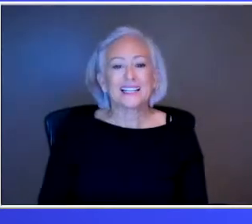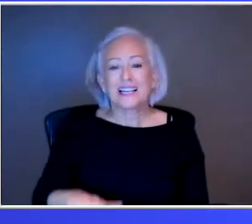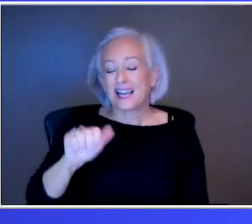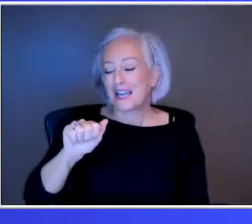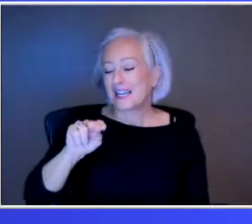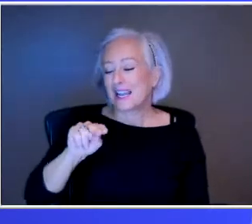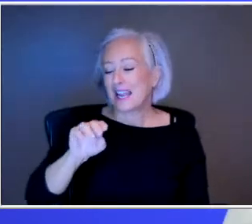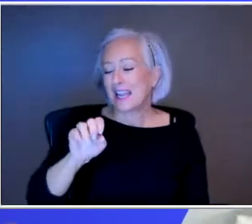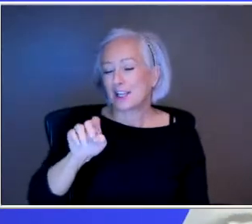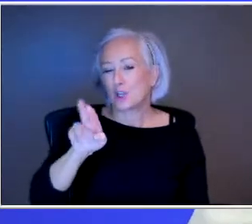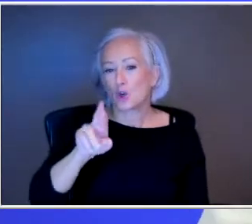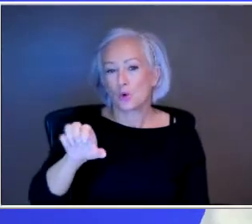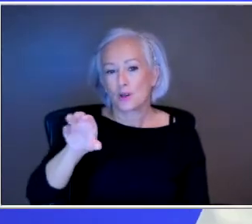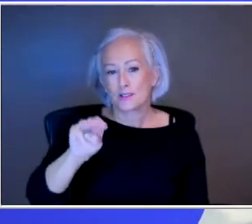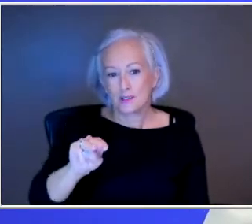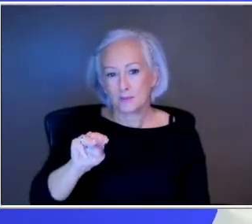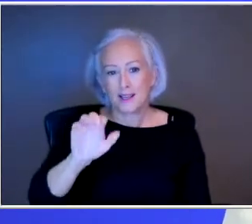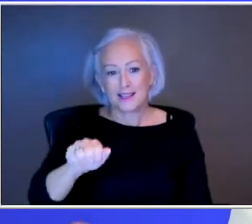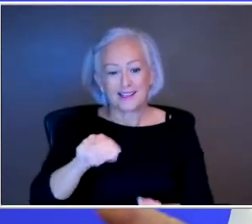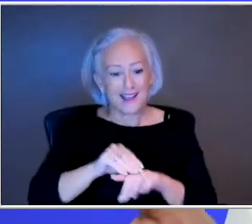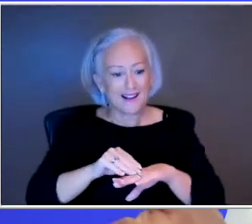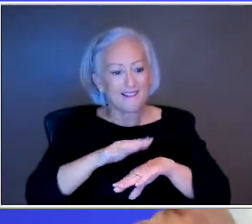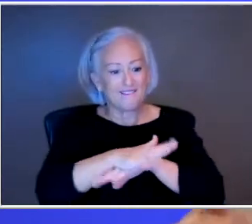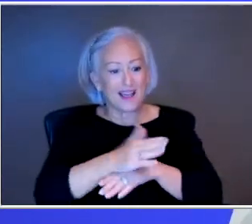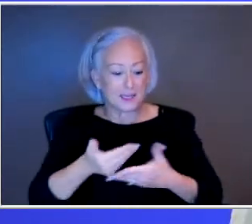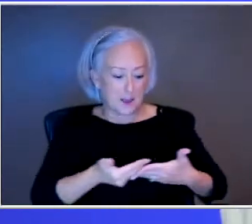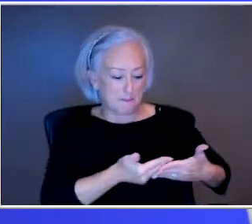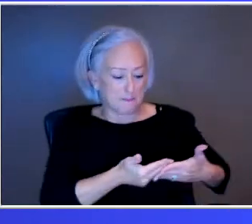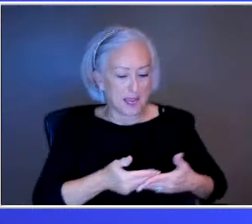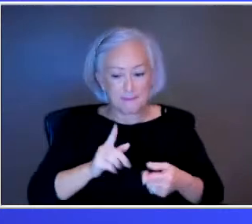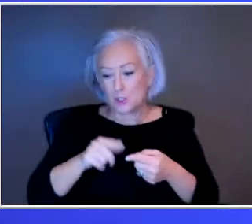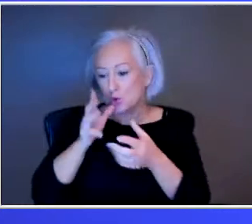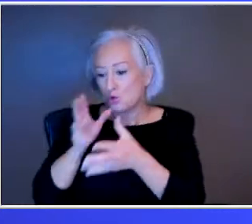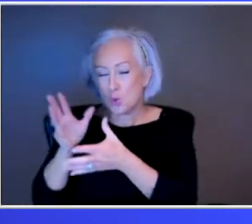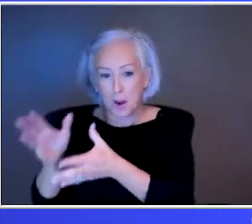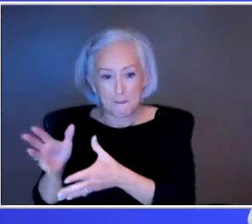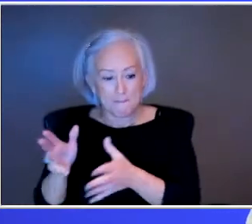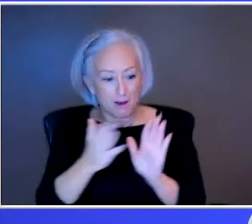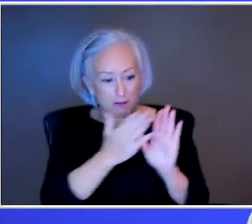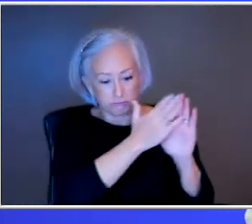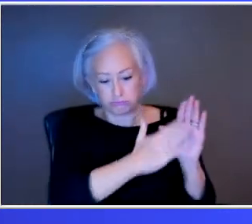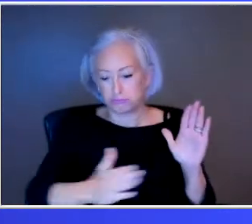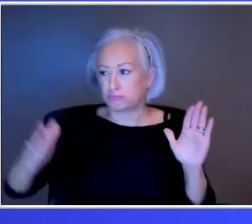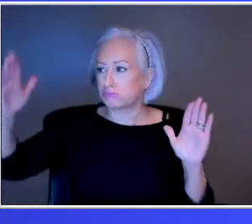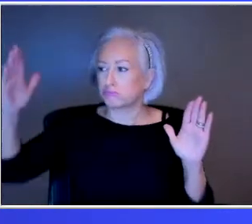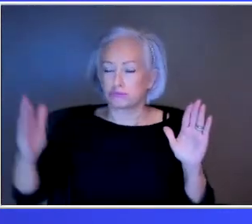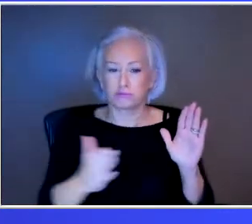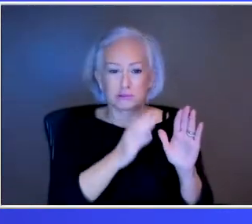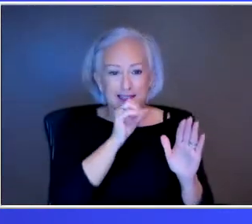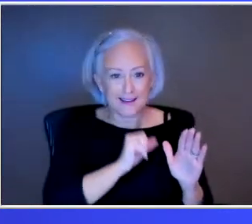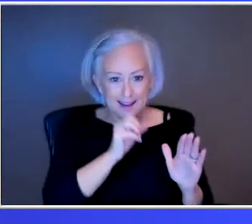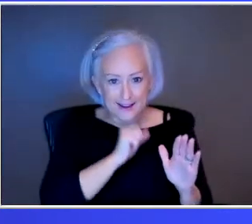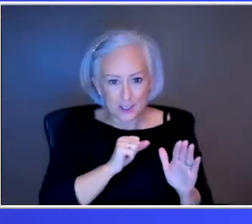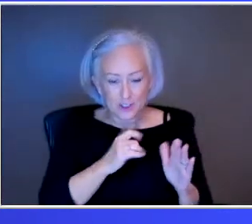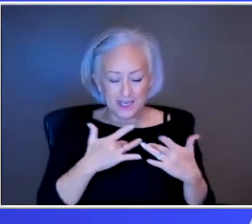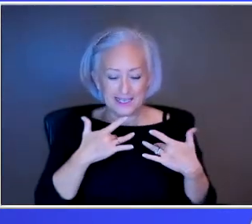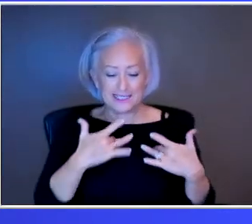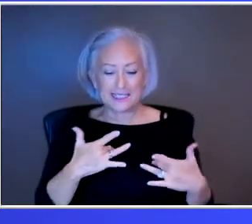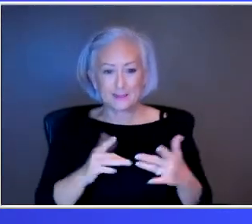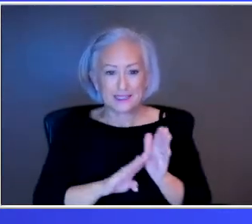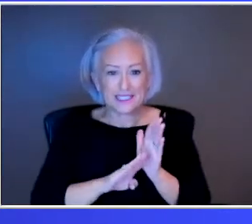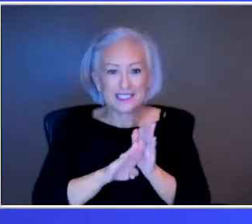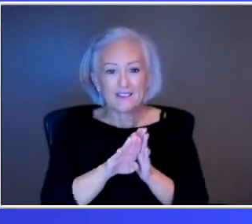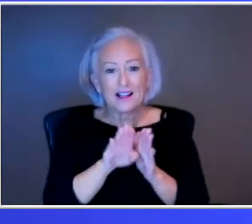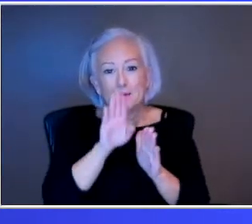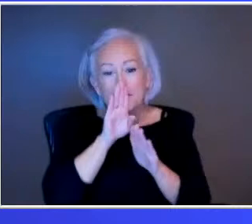from a baby to a grandma. It is something that develops most often silently inside of the brain, and